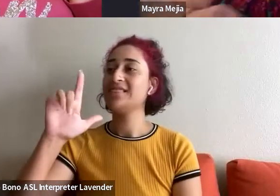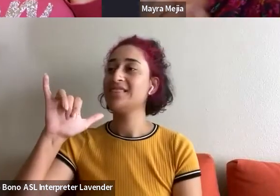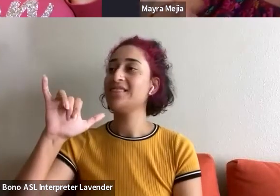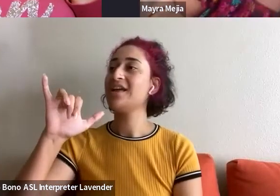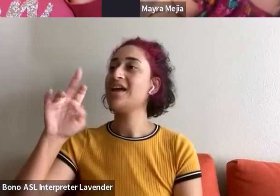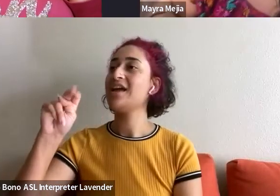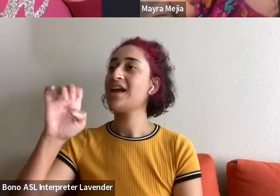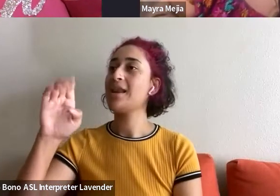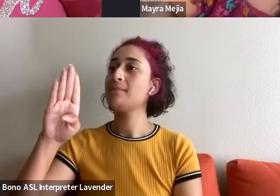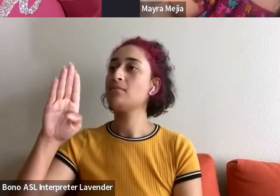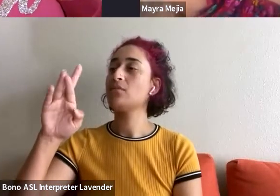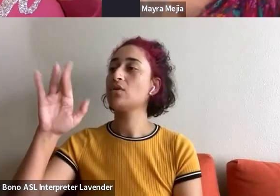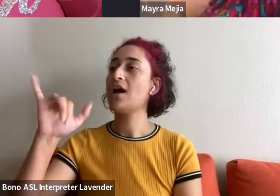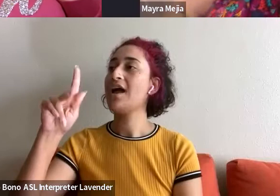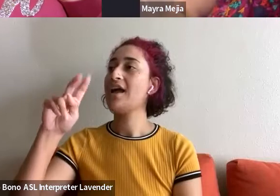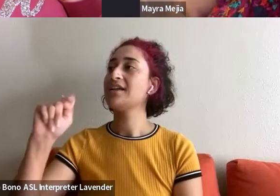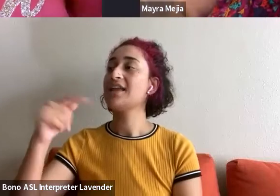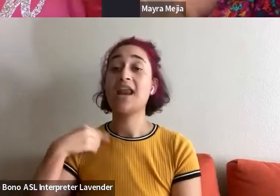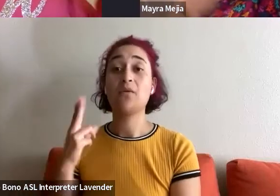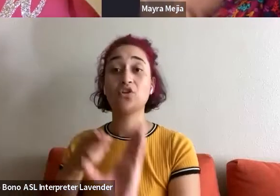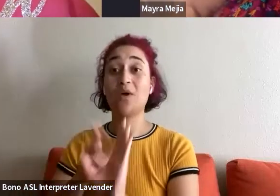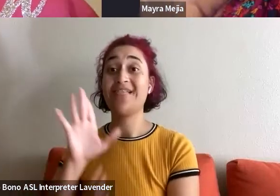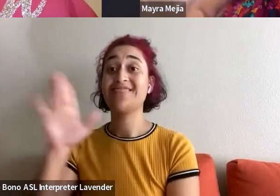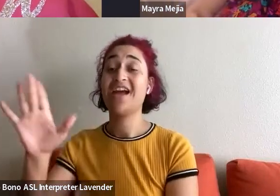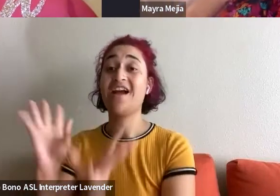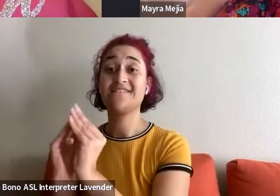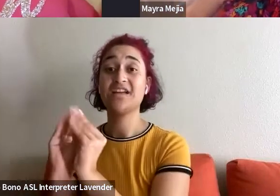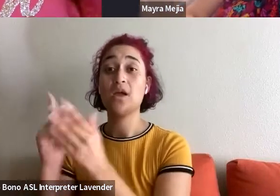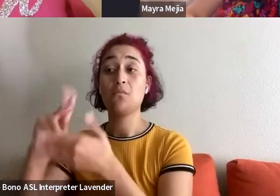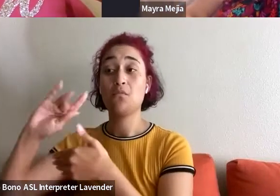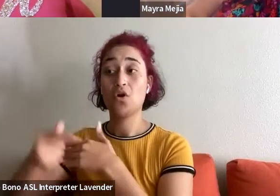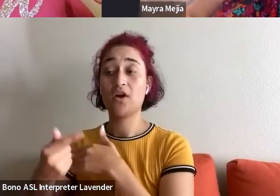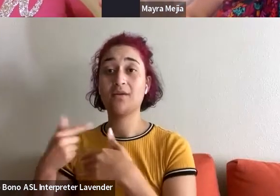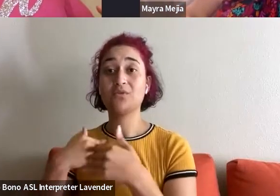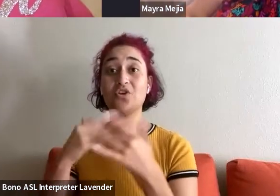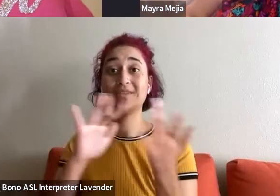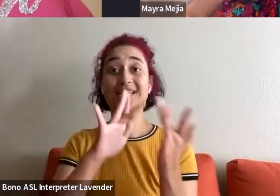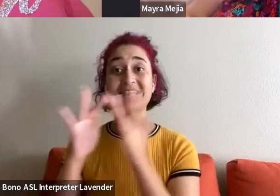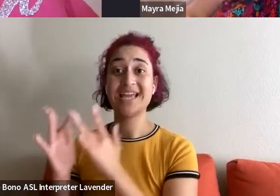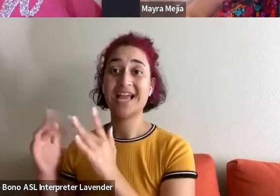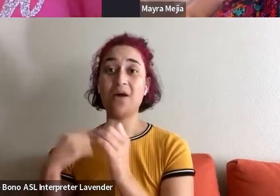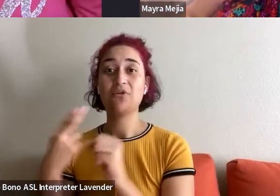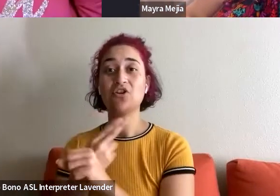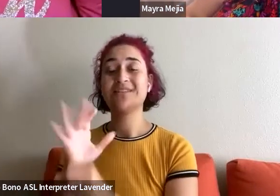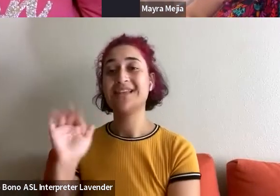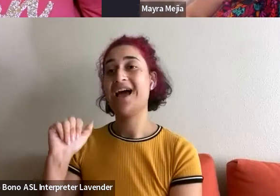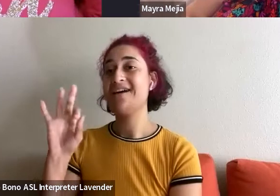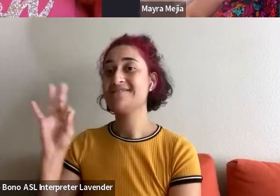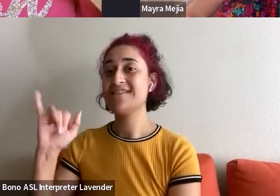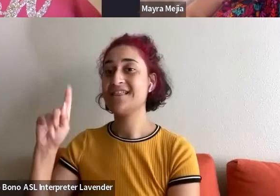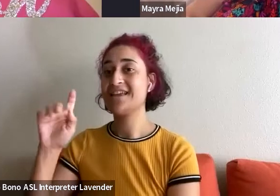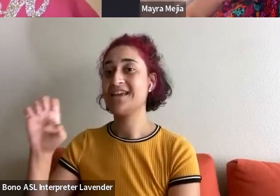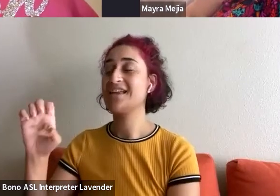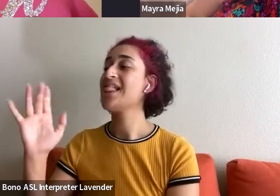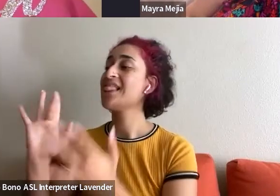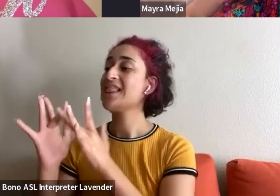affiliate program. So what I will do is to link to the shirt, I will use an affiliate link. And if you buy this shirt,